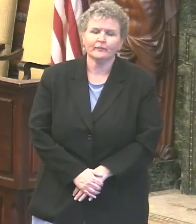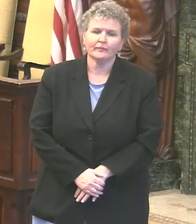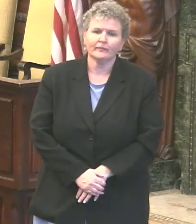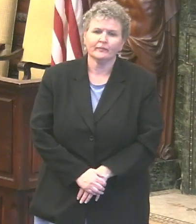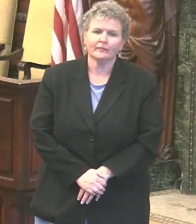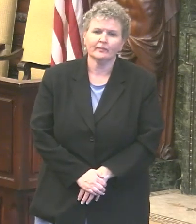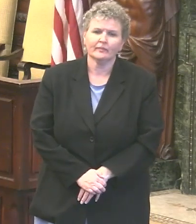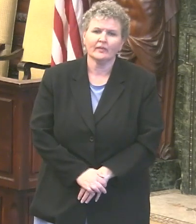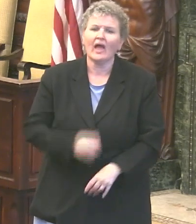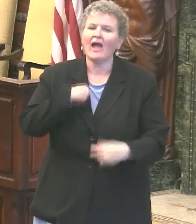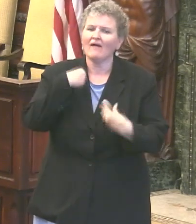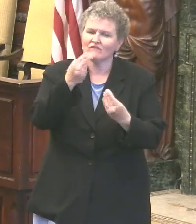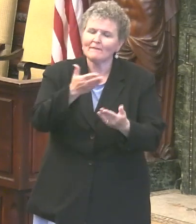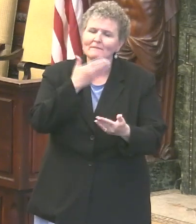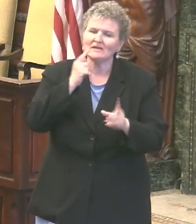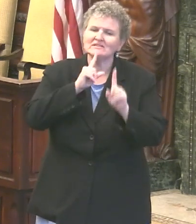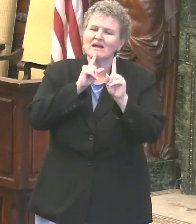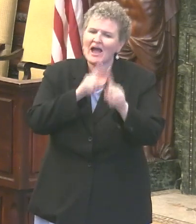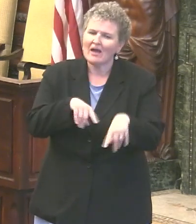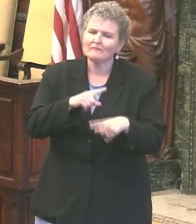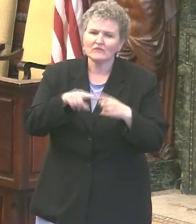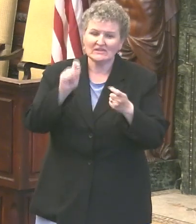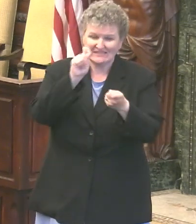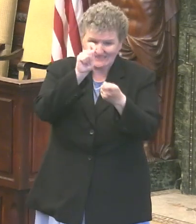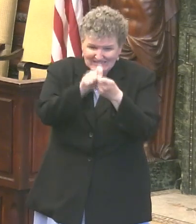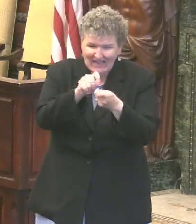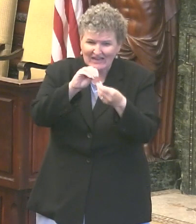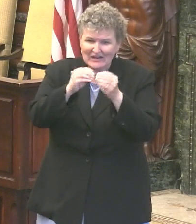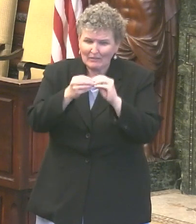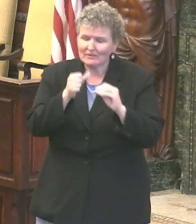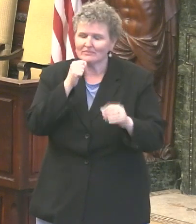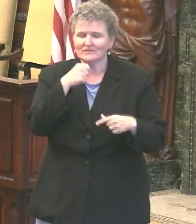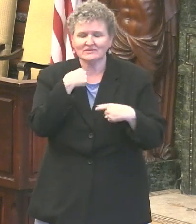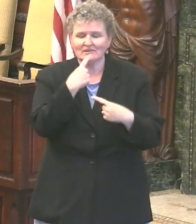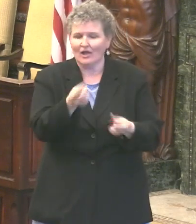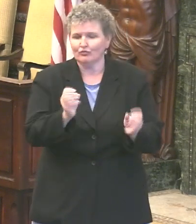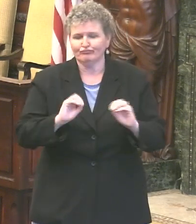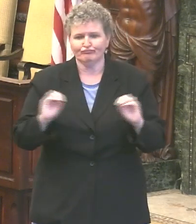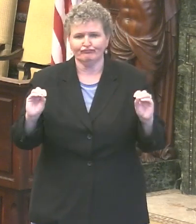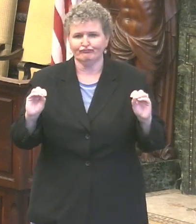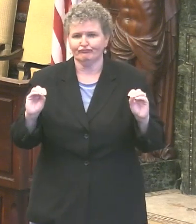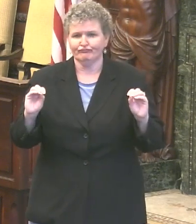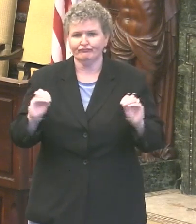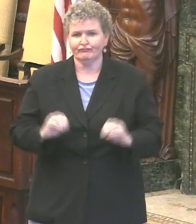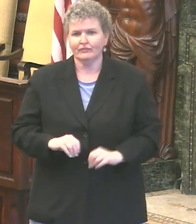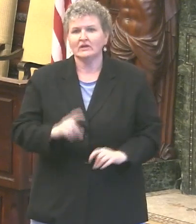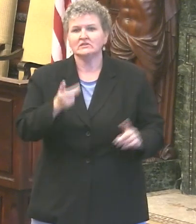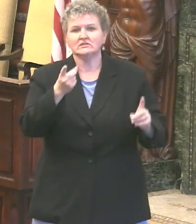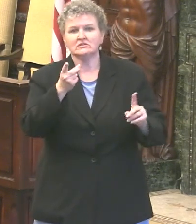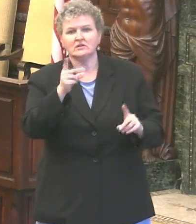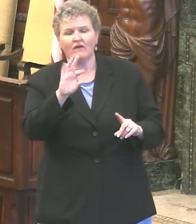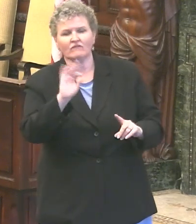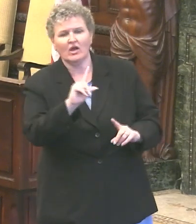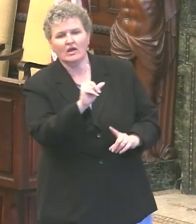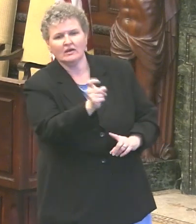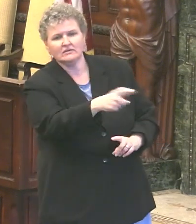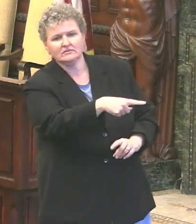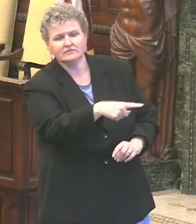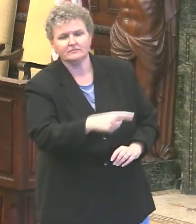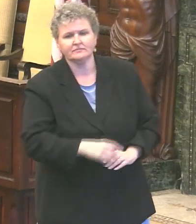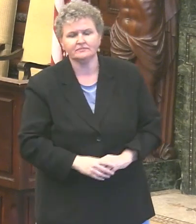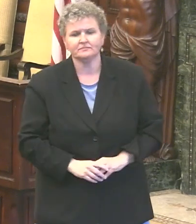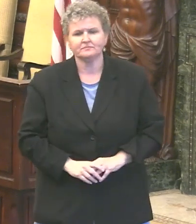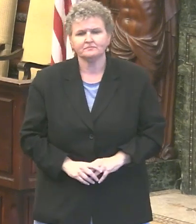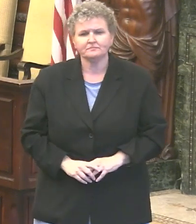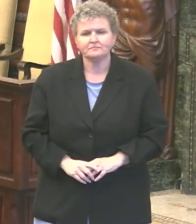answer. Okay, fair enough. And lastly, Dr. Farley, with the increase that has happened, or just with